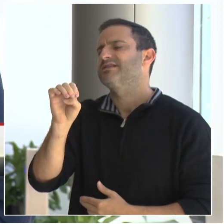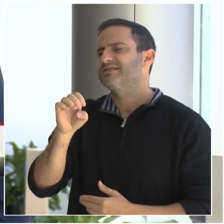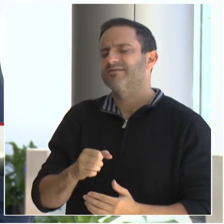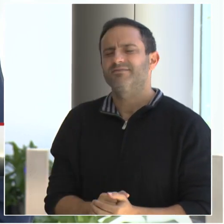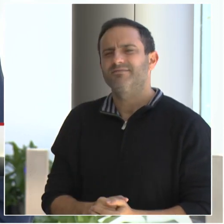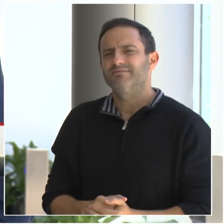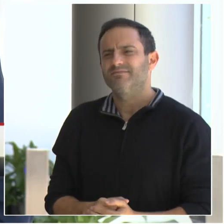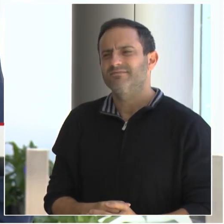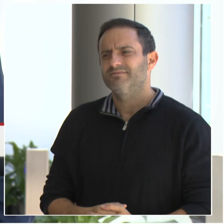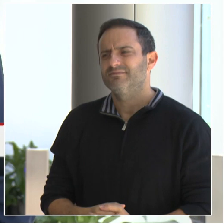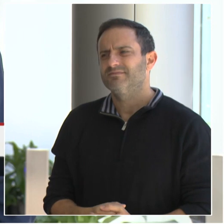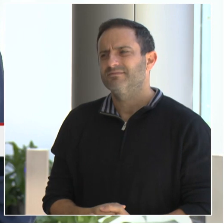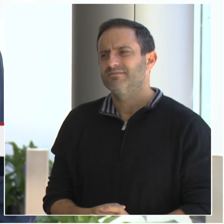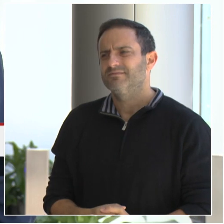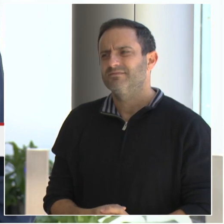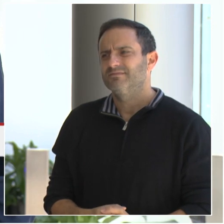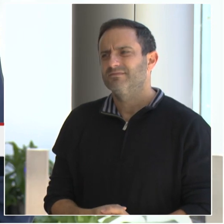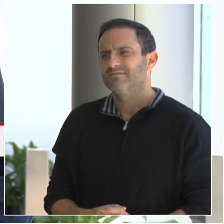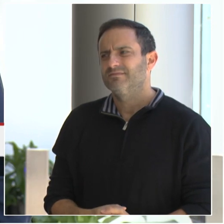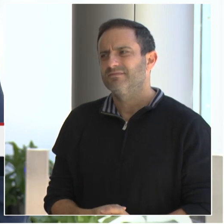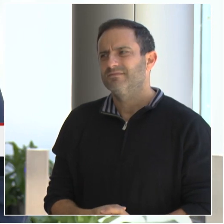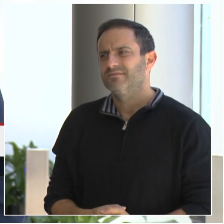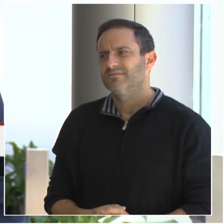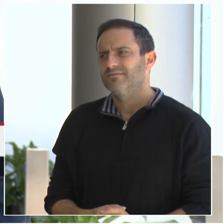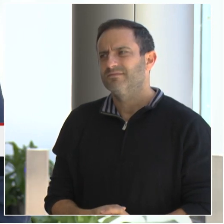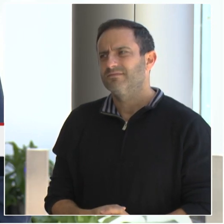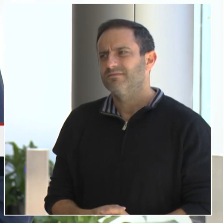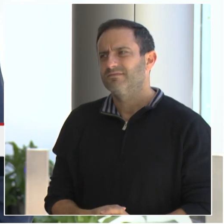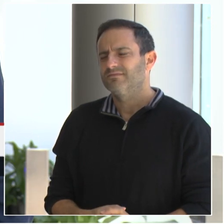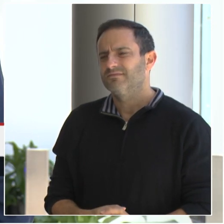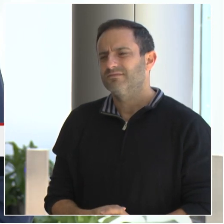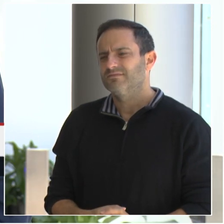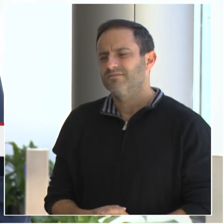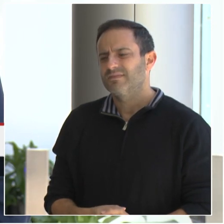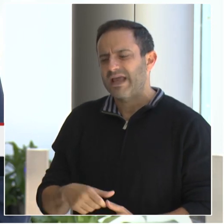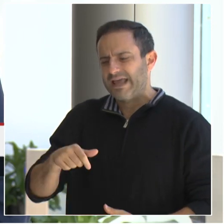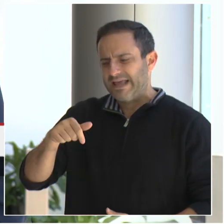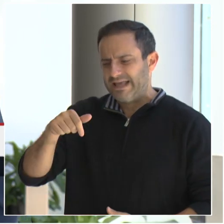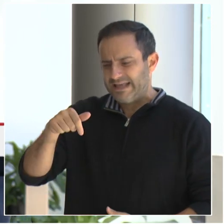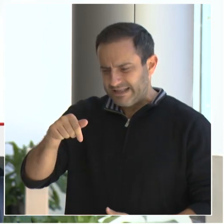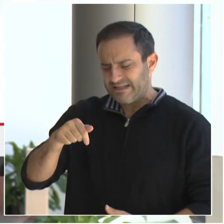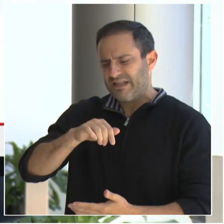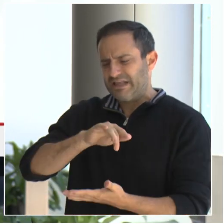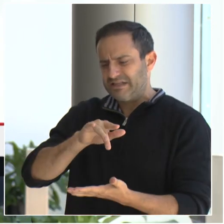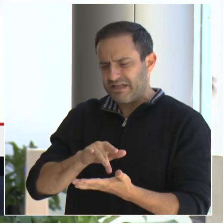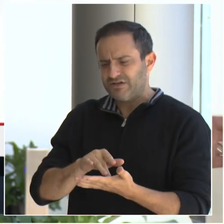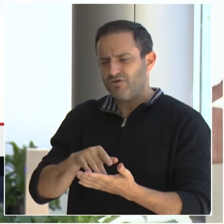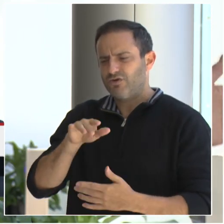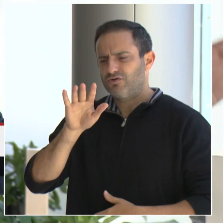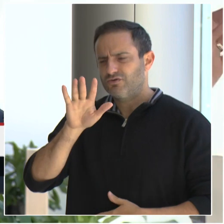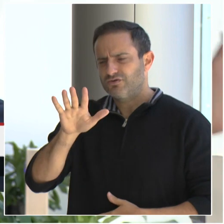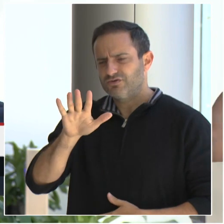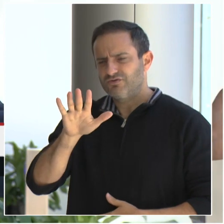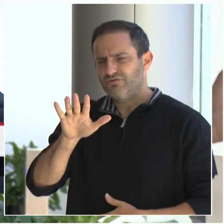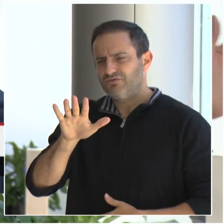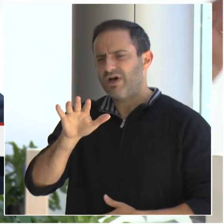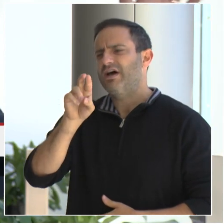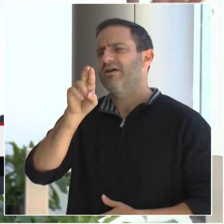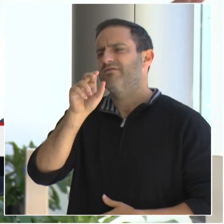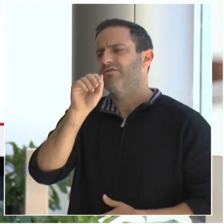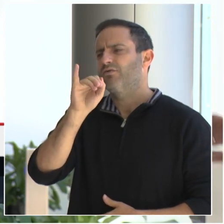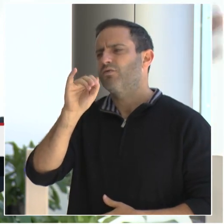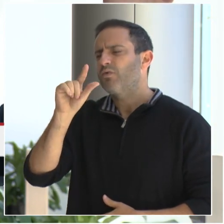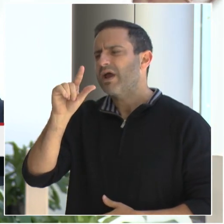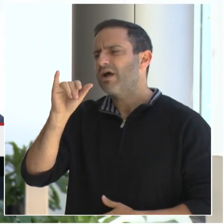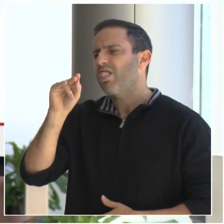LaFont, obviously, as you know, is kind of, in a lot of ways, ground central of transit. We have 5 rail lines across the street, tons